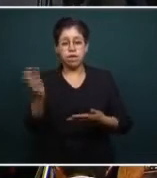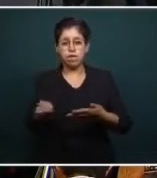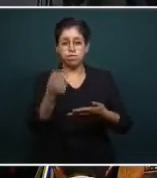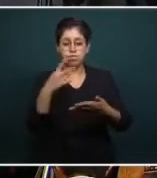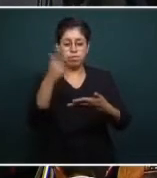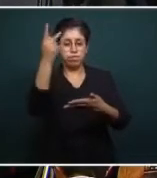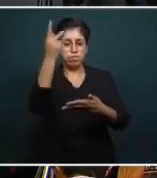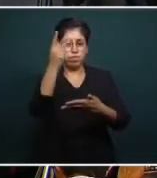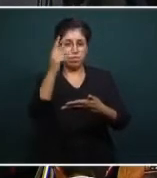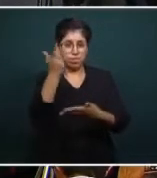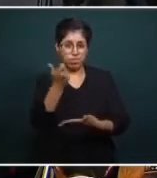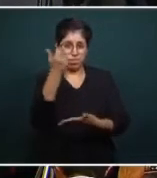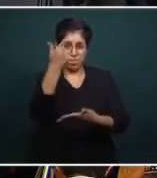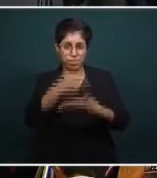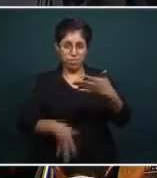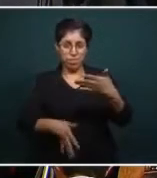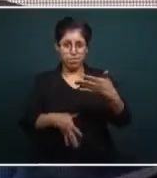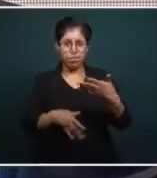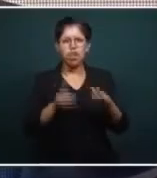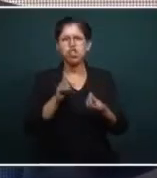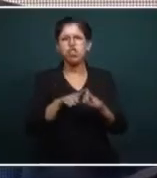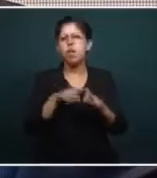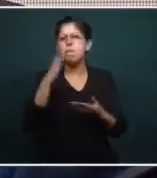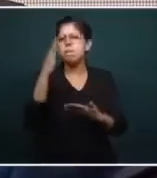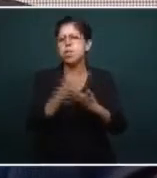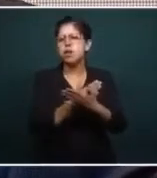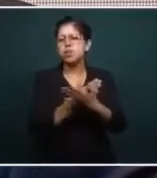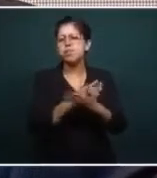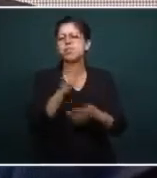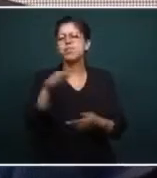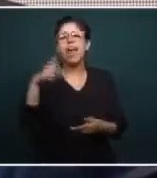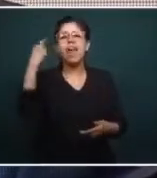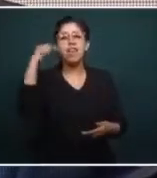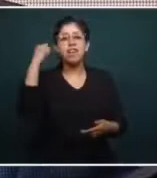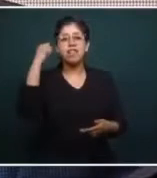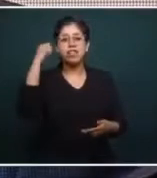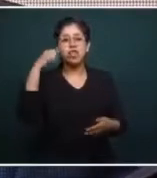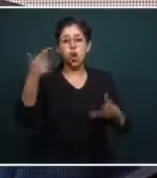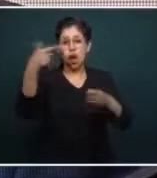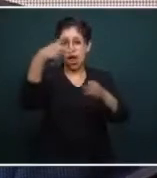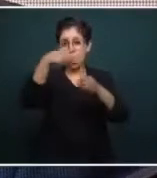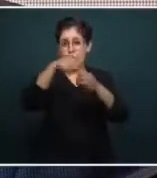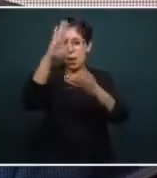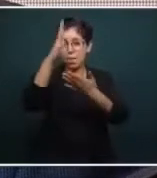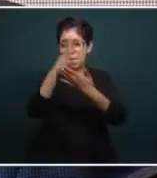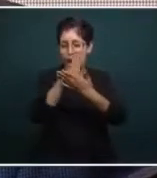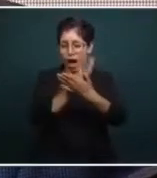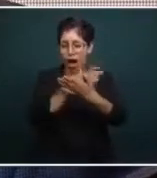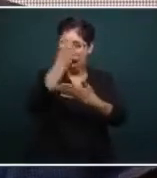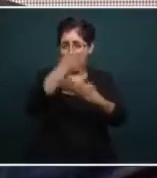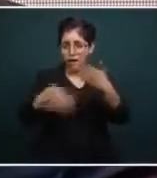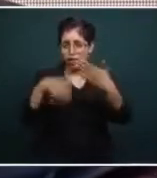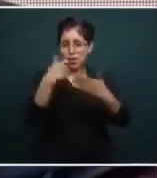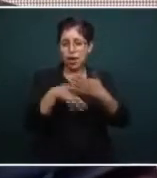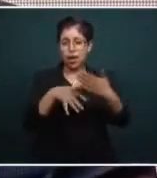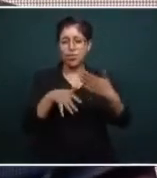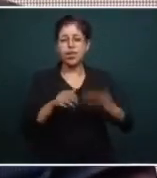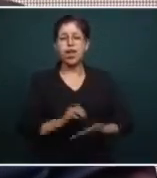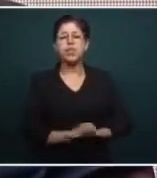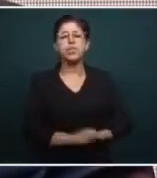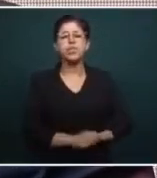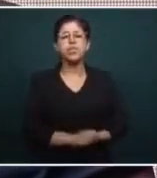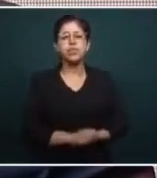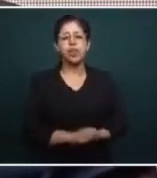el be, país, oh my se gosh, presenta en they're not Centro allowing it to be Tabasco por un disposable. precio de 17 pesos con 45 So centavos por litro